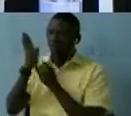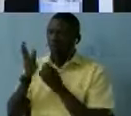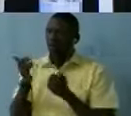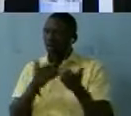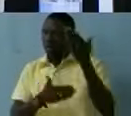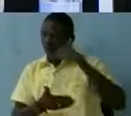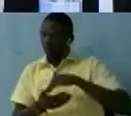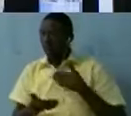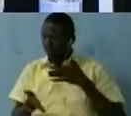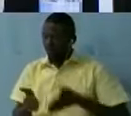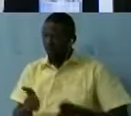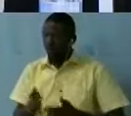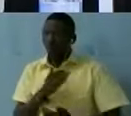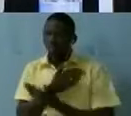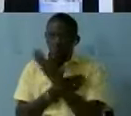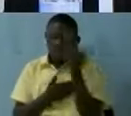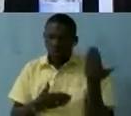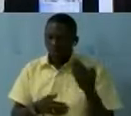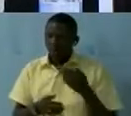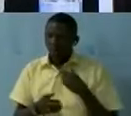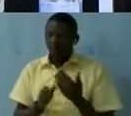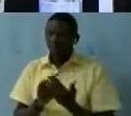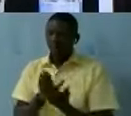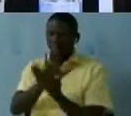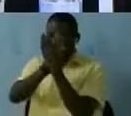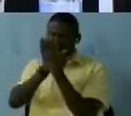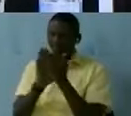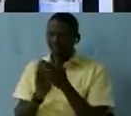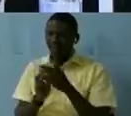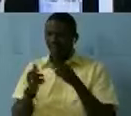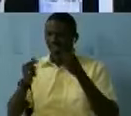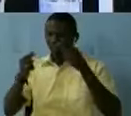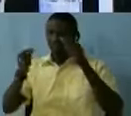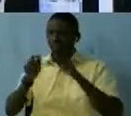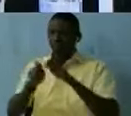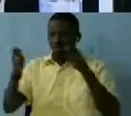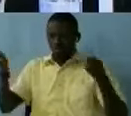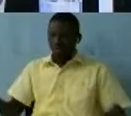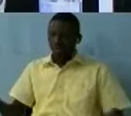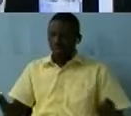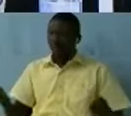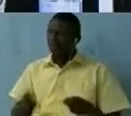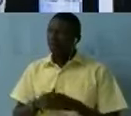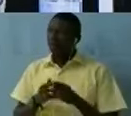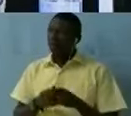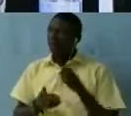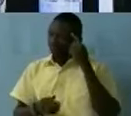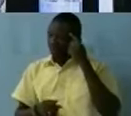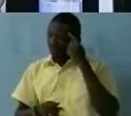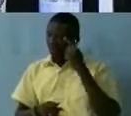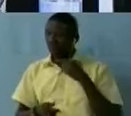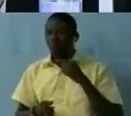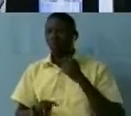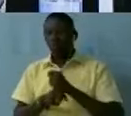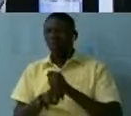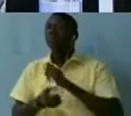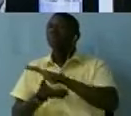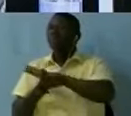morning, front page article, and it's in the news here, gaining some traction that we thought that we just need to